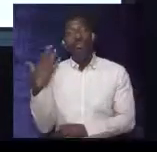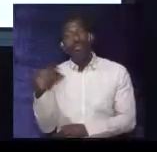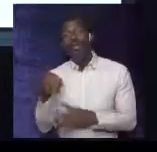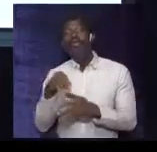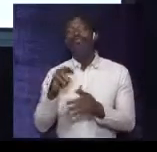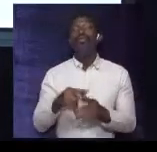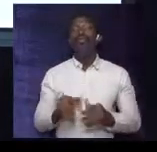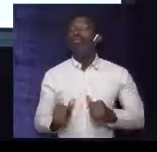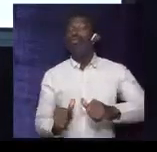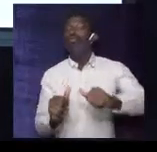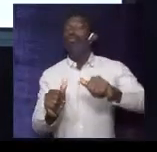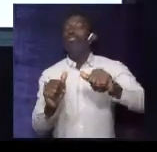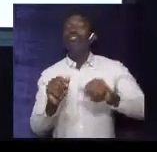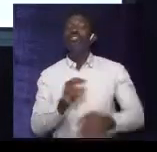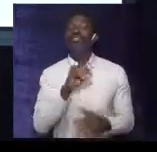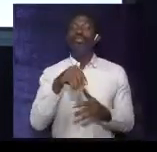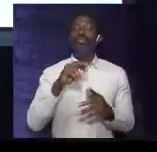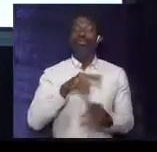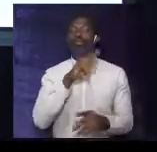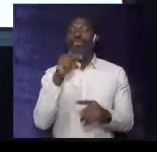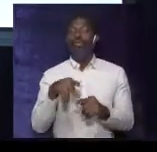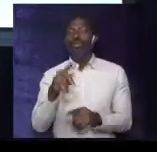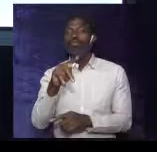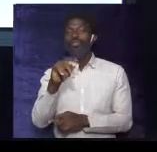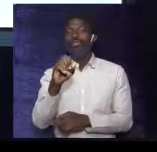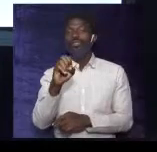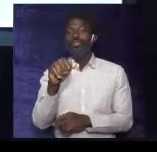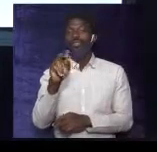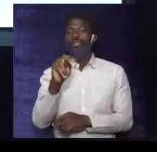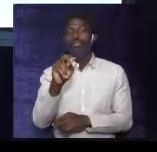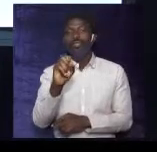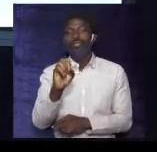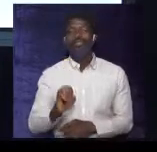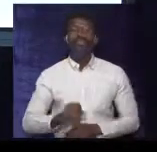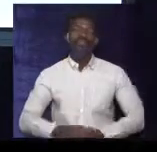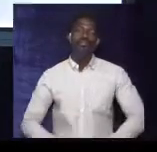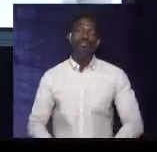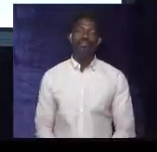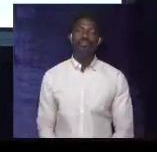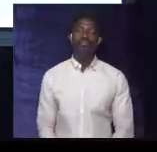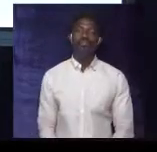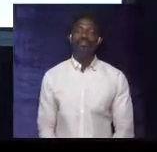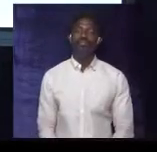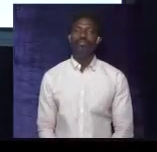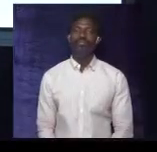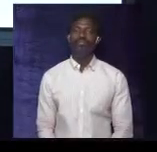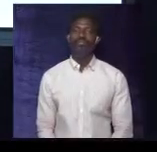be in the present, the past, continuous, or perfect tense.